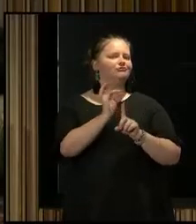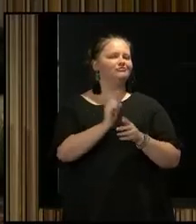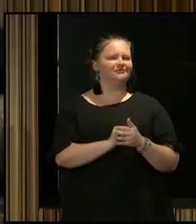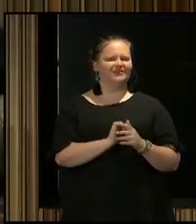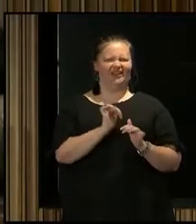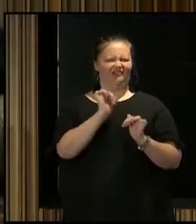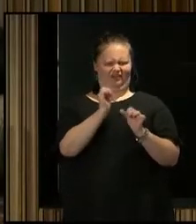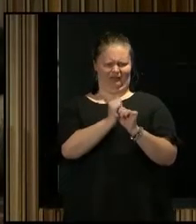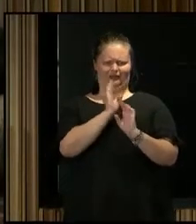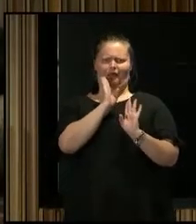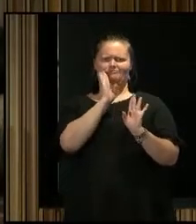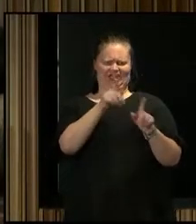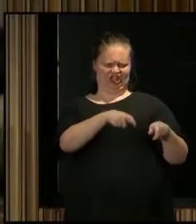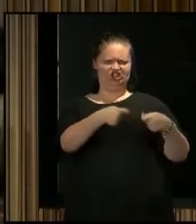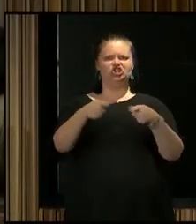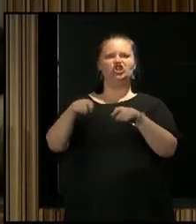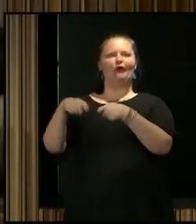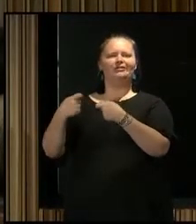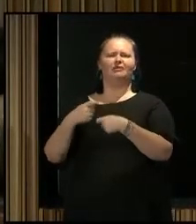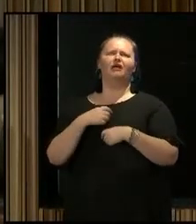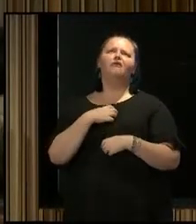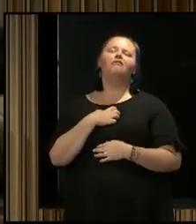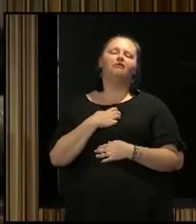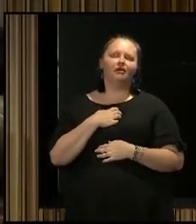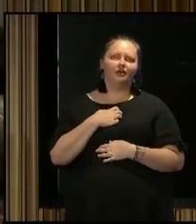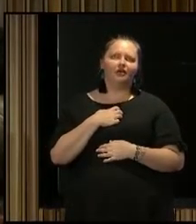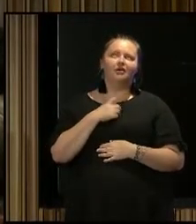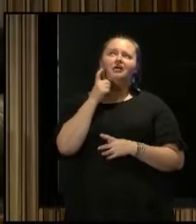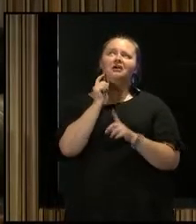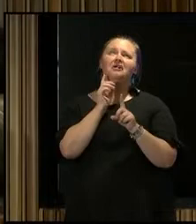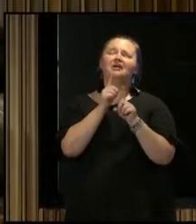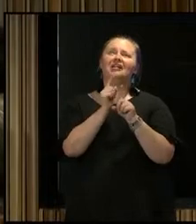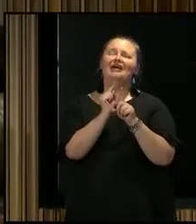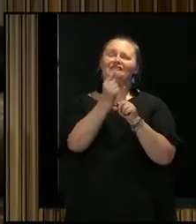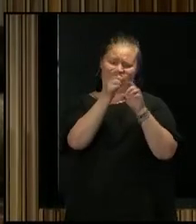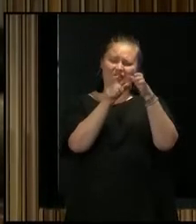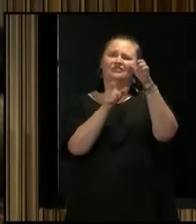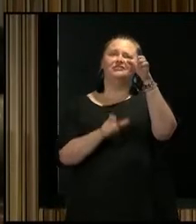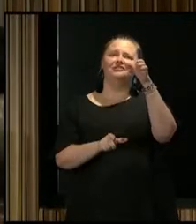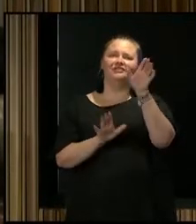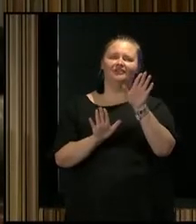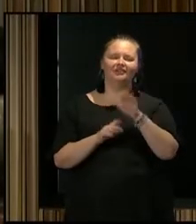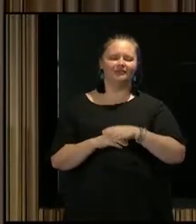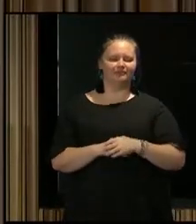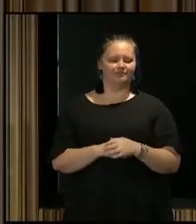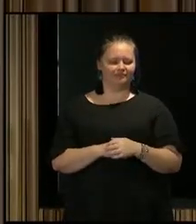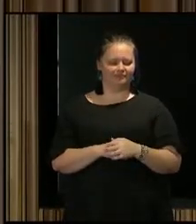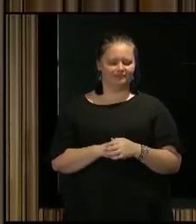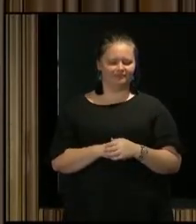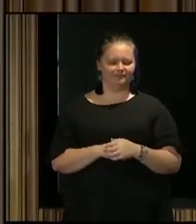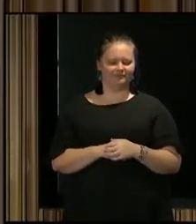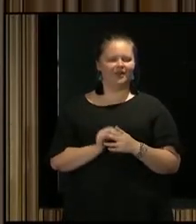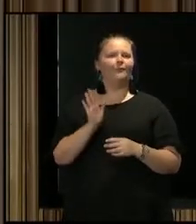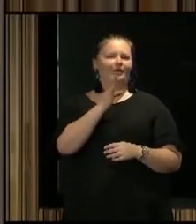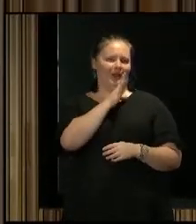these amazing crocheted socks that she puts up, and I'm like, oh, still trying to get that first. So we all